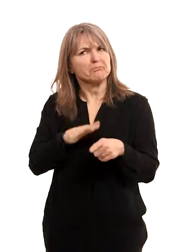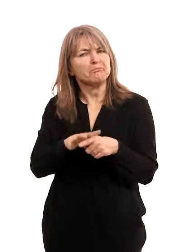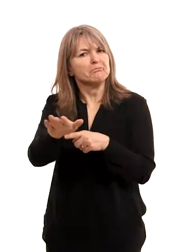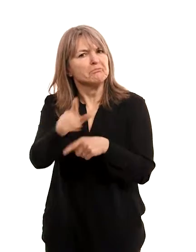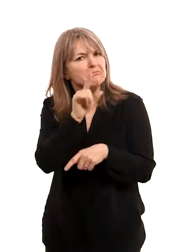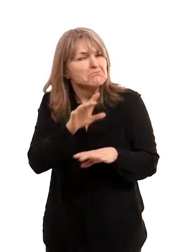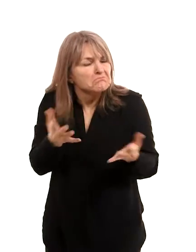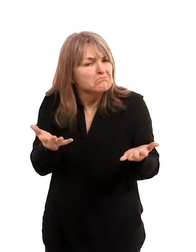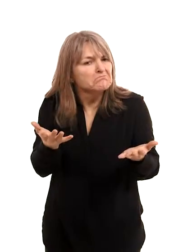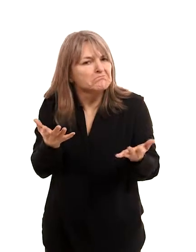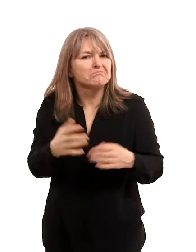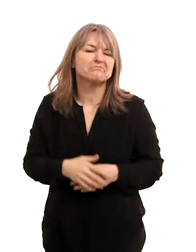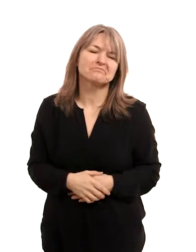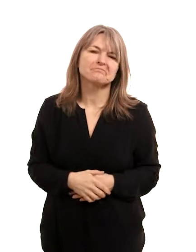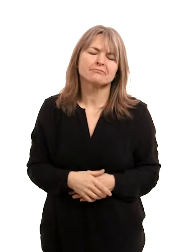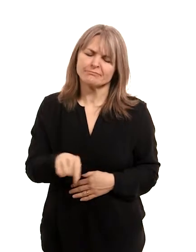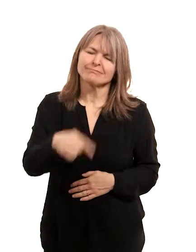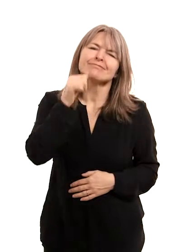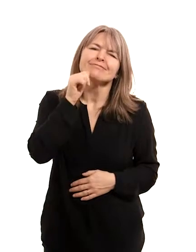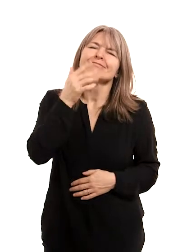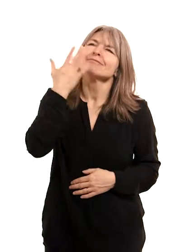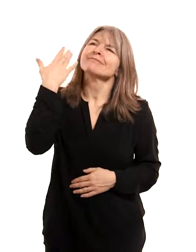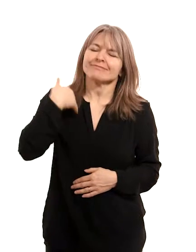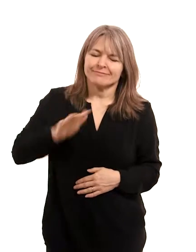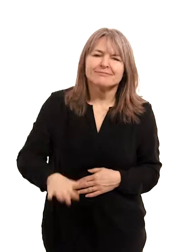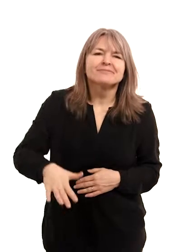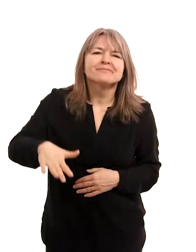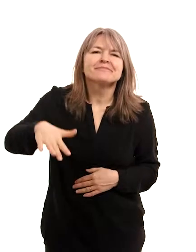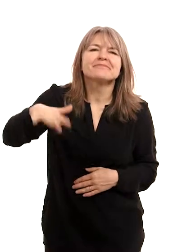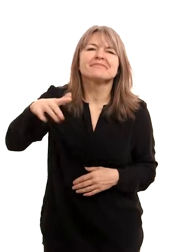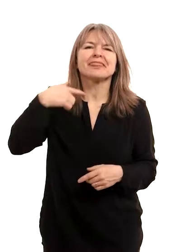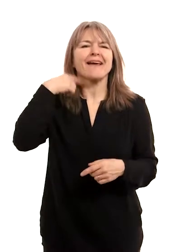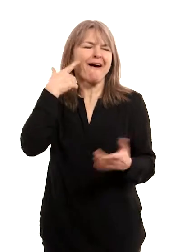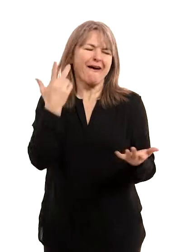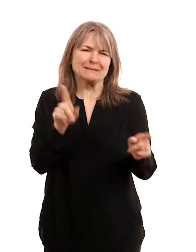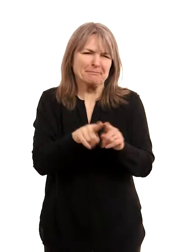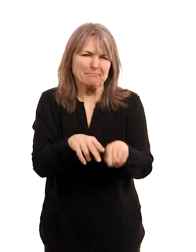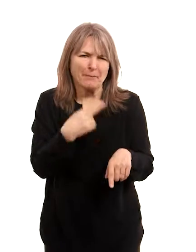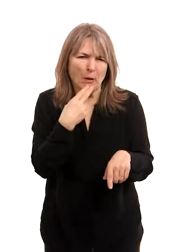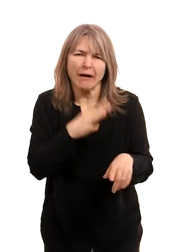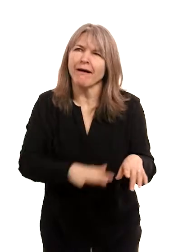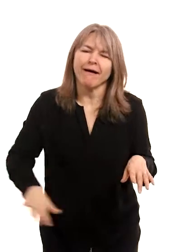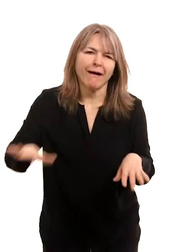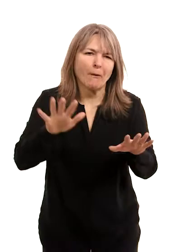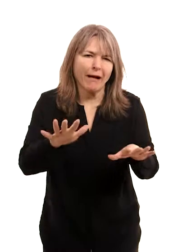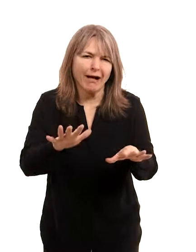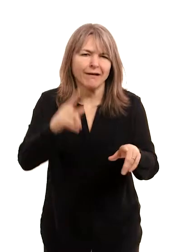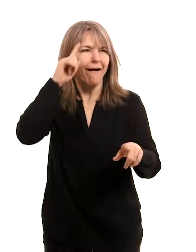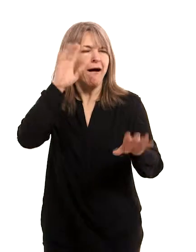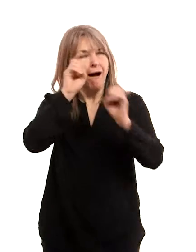to perhaps that's the career for me. When I was growing up, I think like every young boy in Wales, they wanted to be a rugby player.